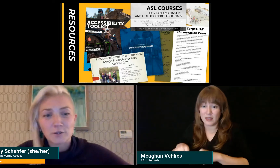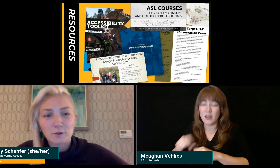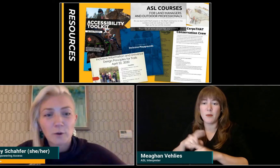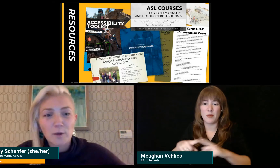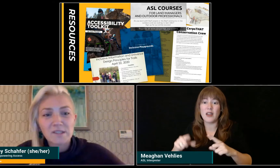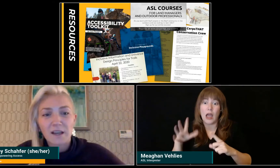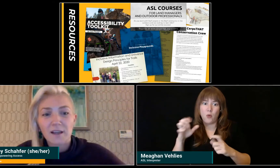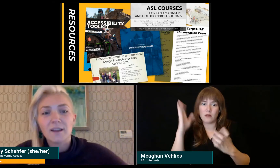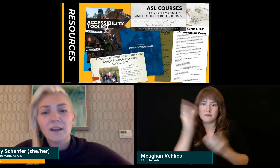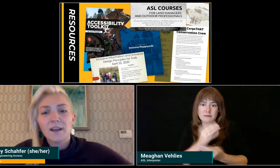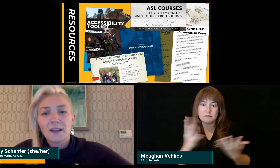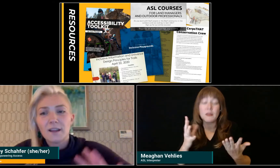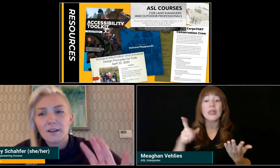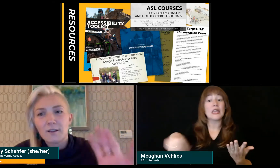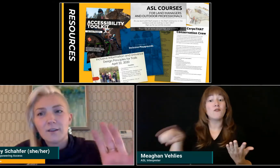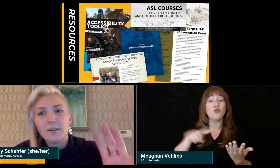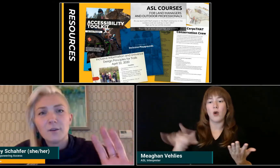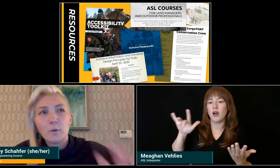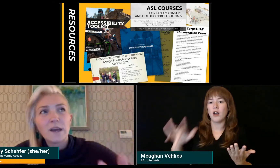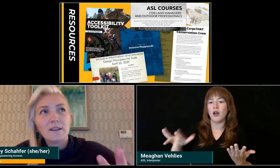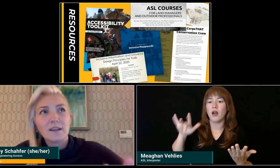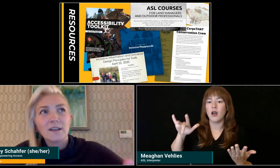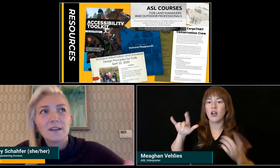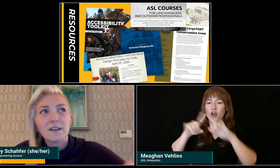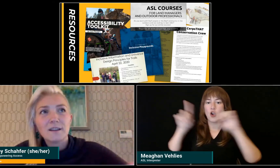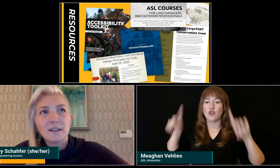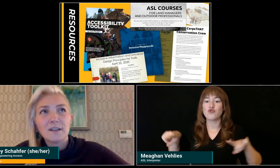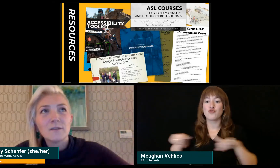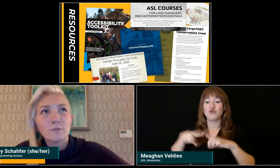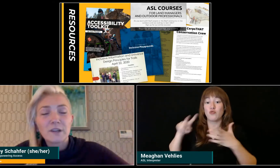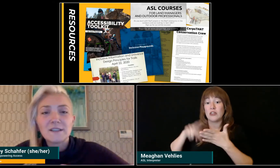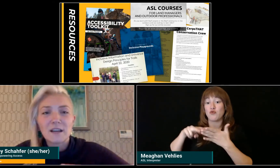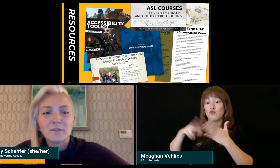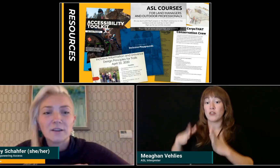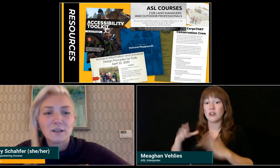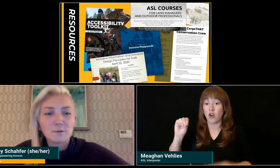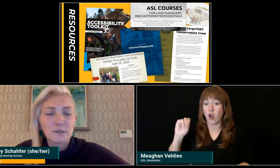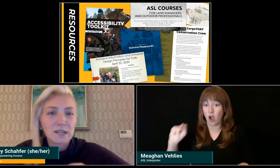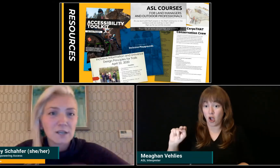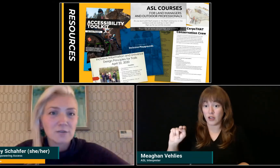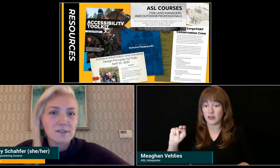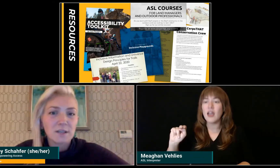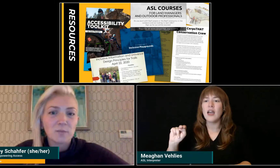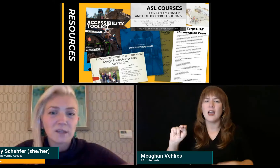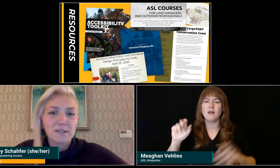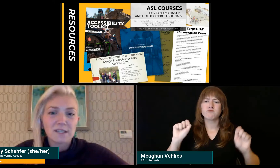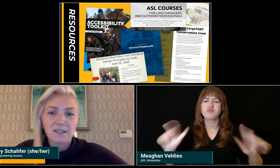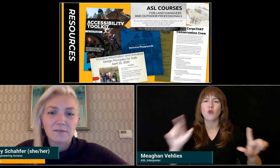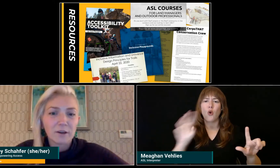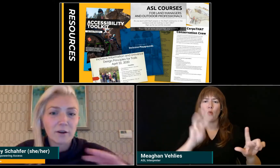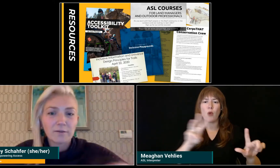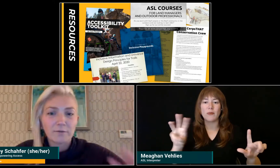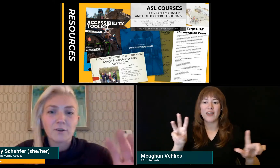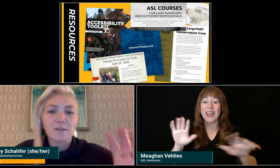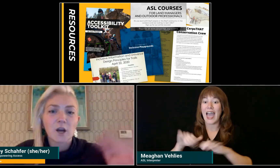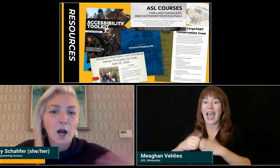and you go to a website, the way that it reads everything is really interesting, because it takes the very